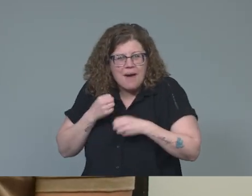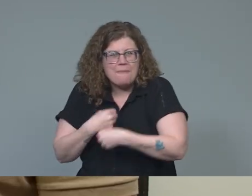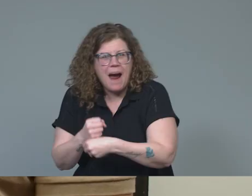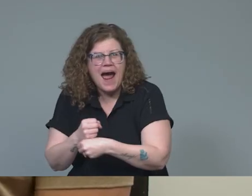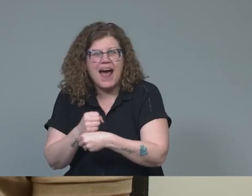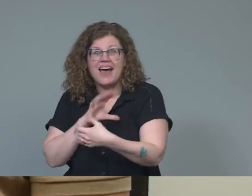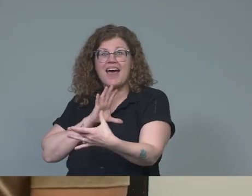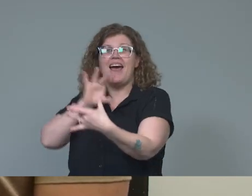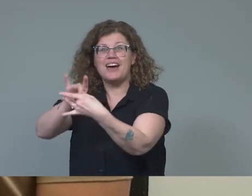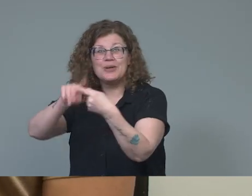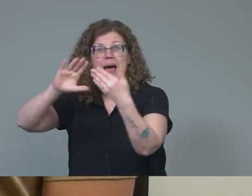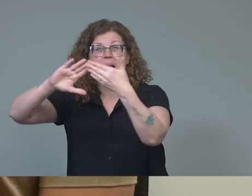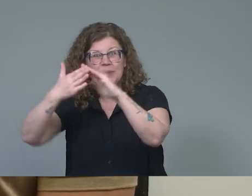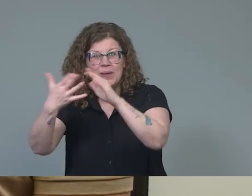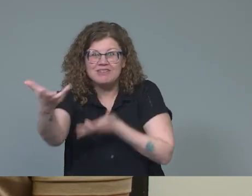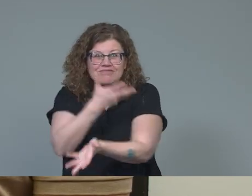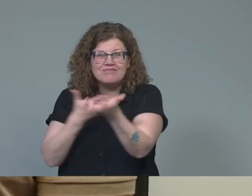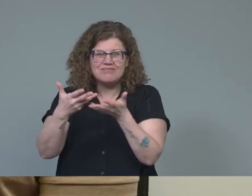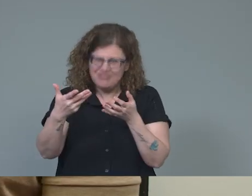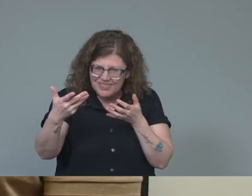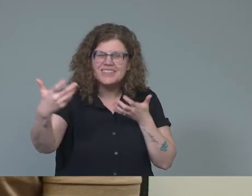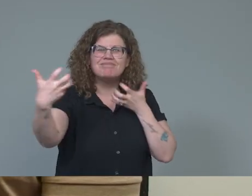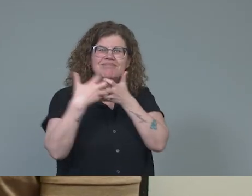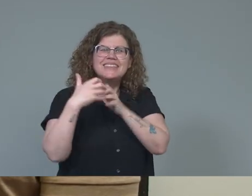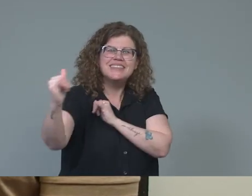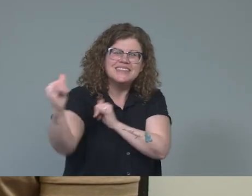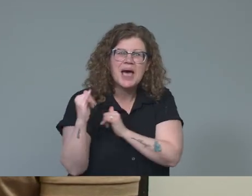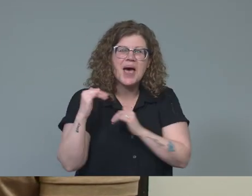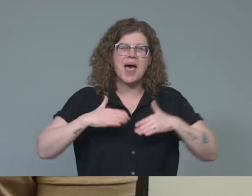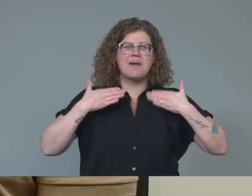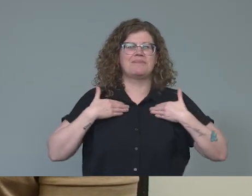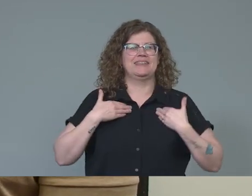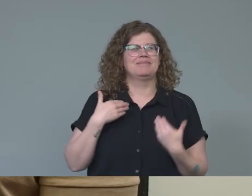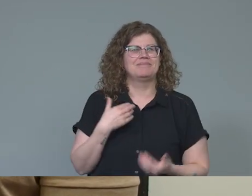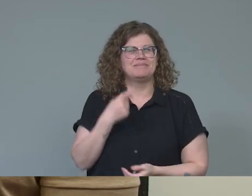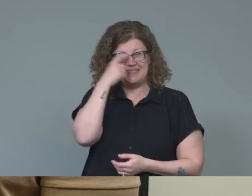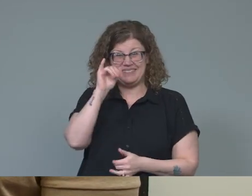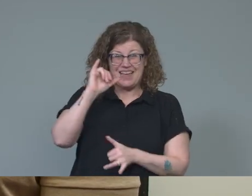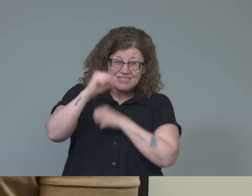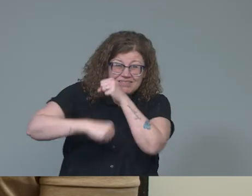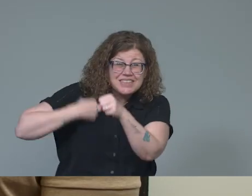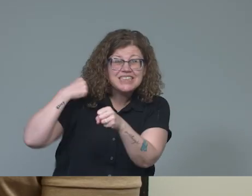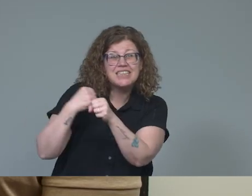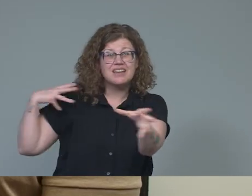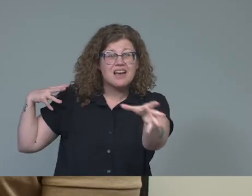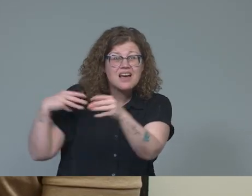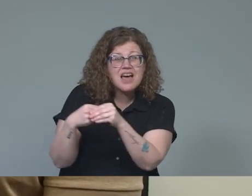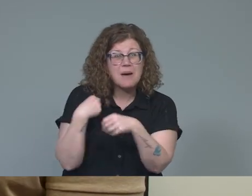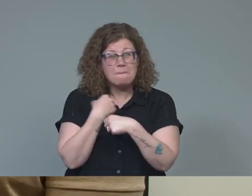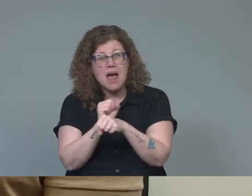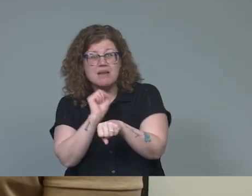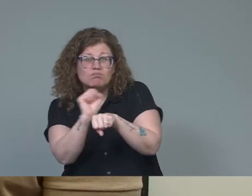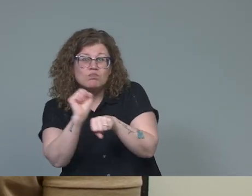specifically because it's been a few years, and it was a few years in the making. So we had so much